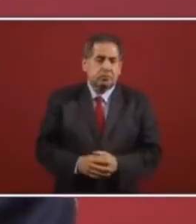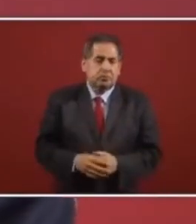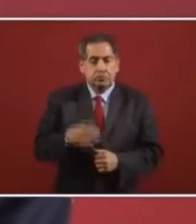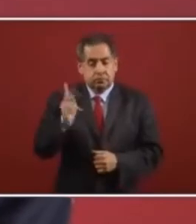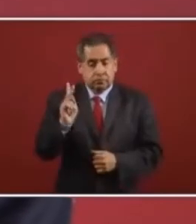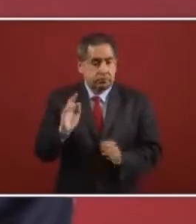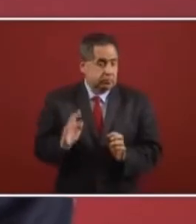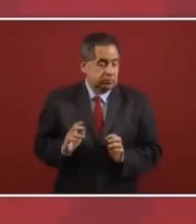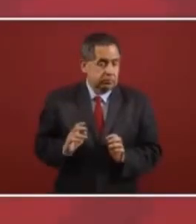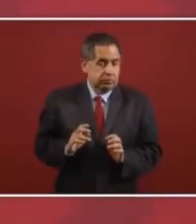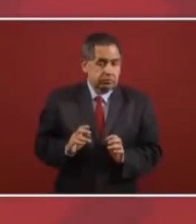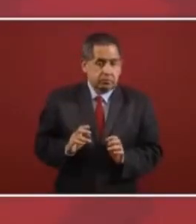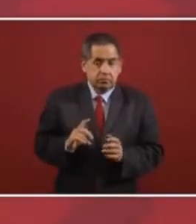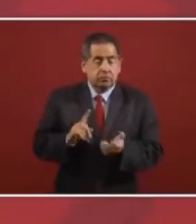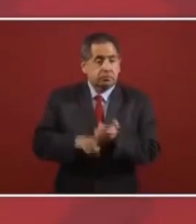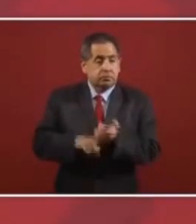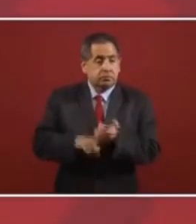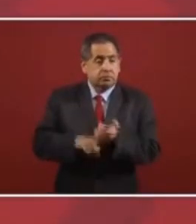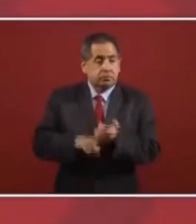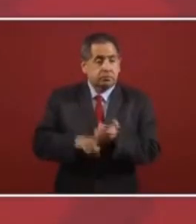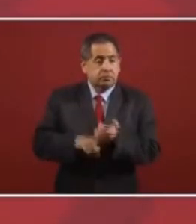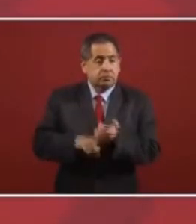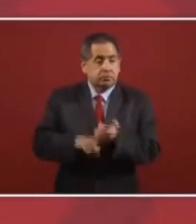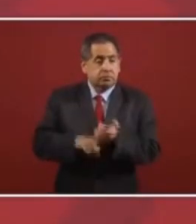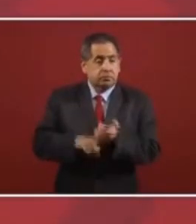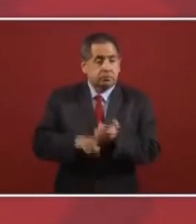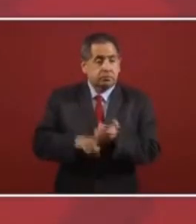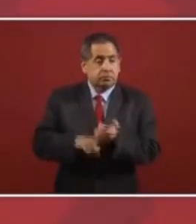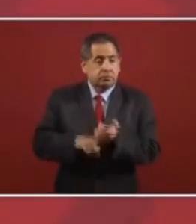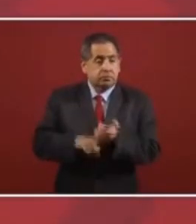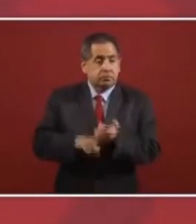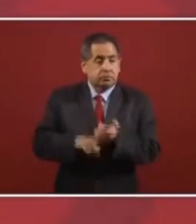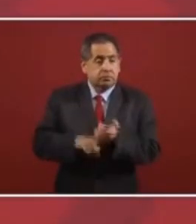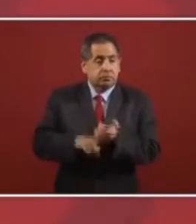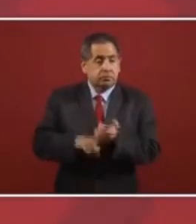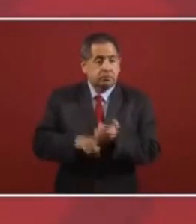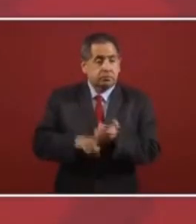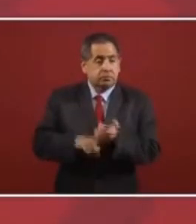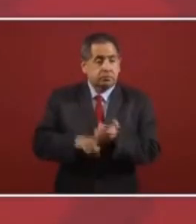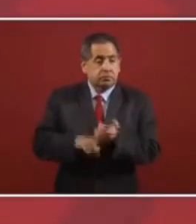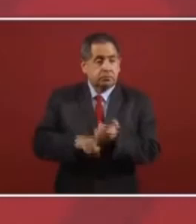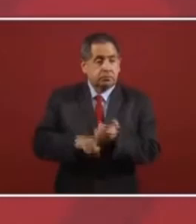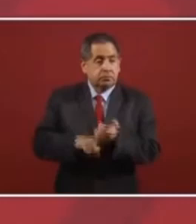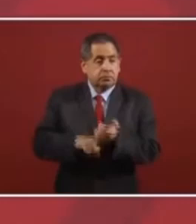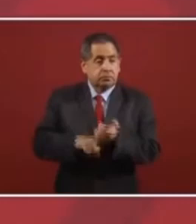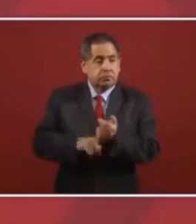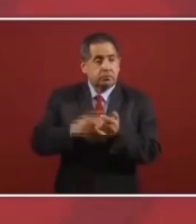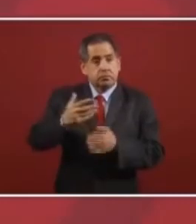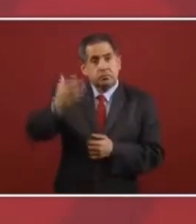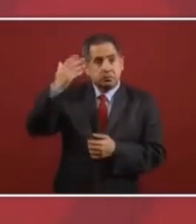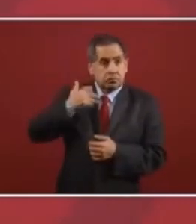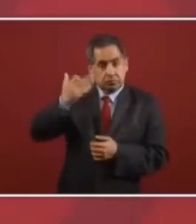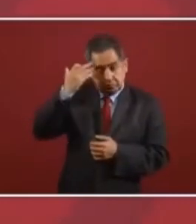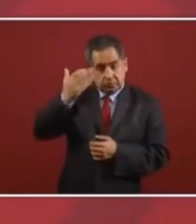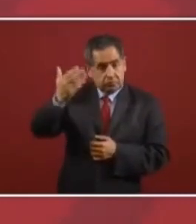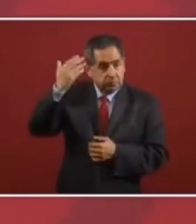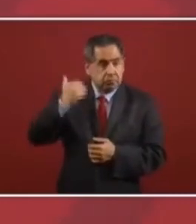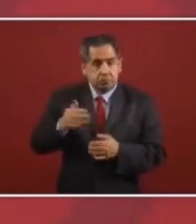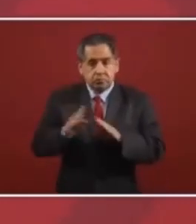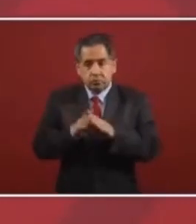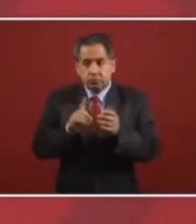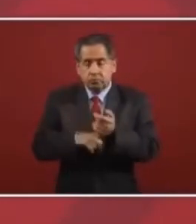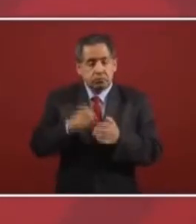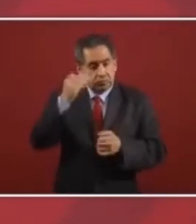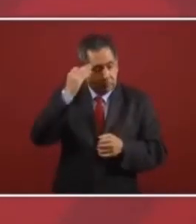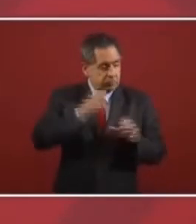Pero de tiempo atrás, But this has been going on for a long time, some time back. todo